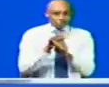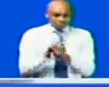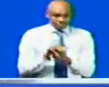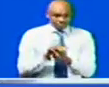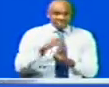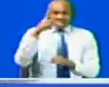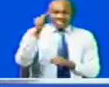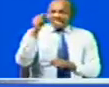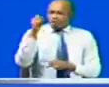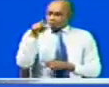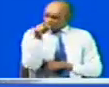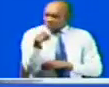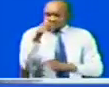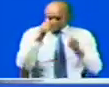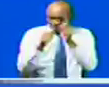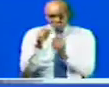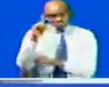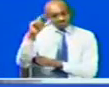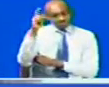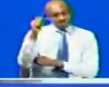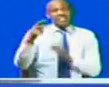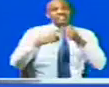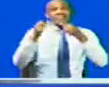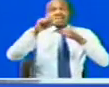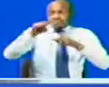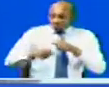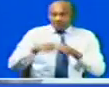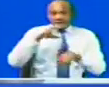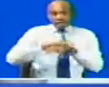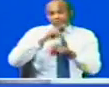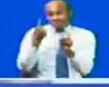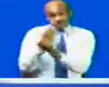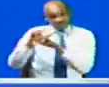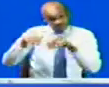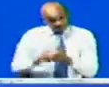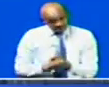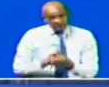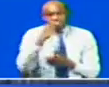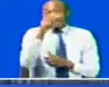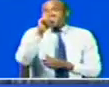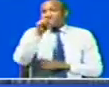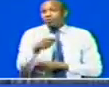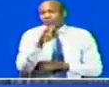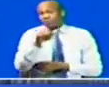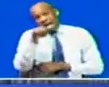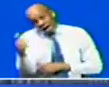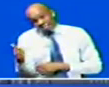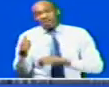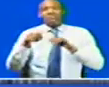Kinangop Dairy Limited is receiving a total of 70,000 litres from Muki farmers, 20,000 litres from other